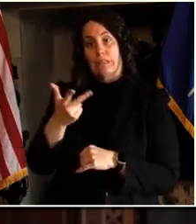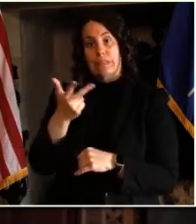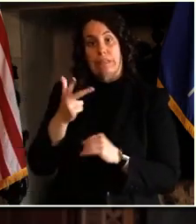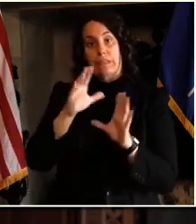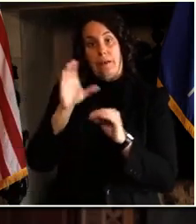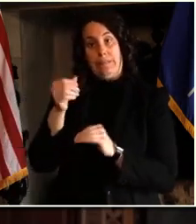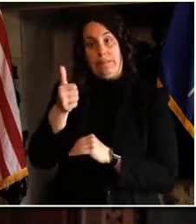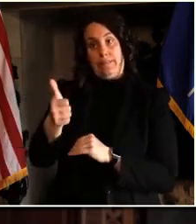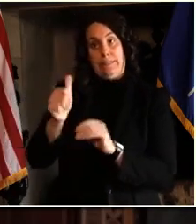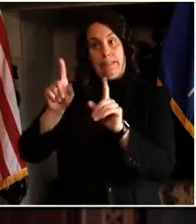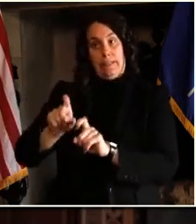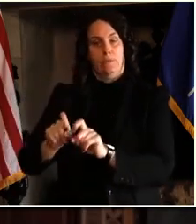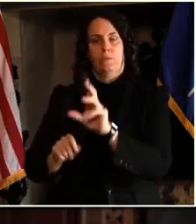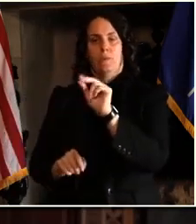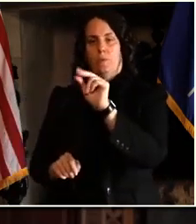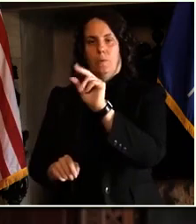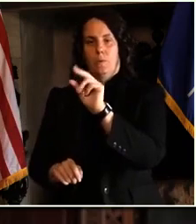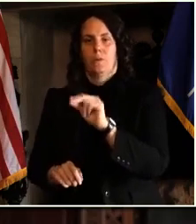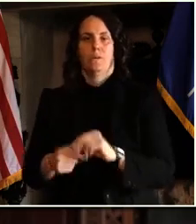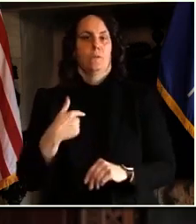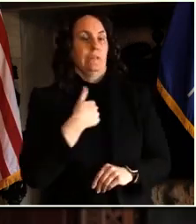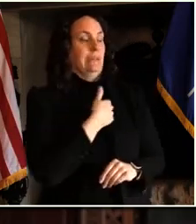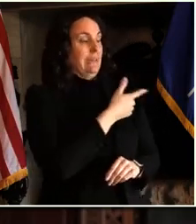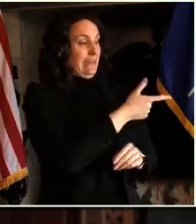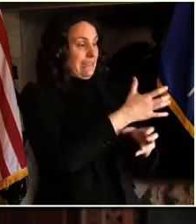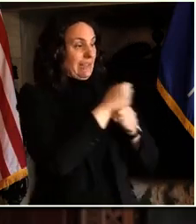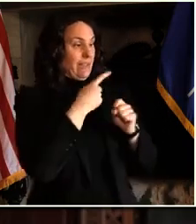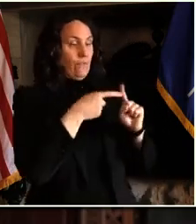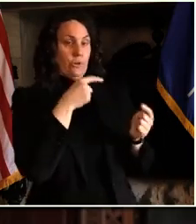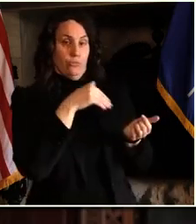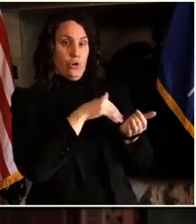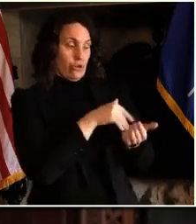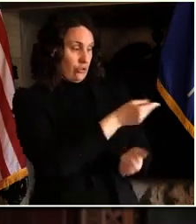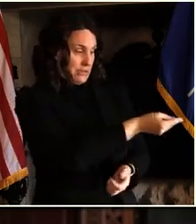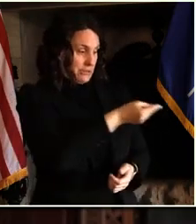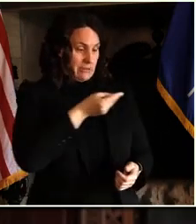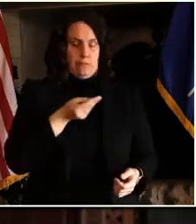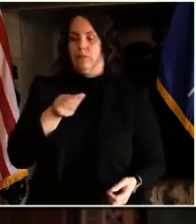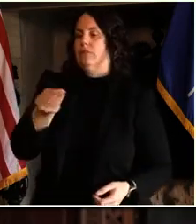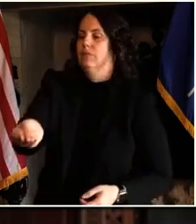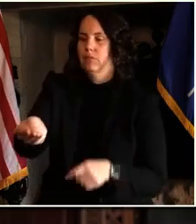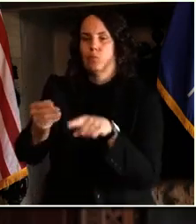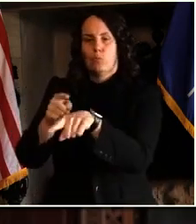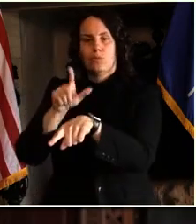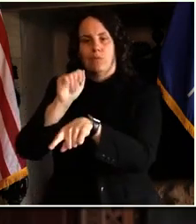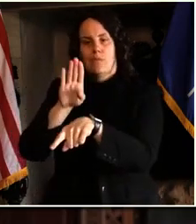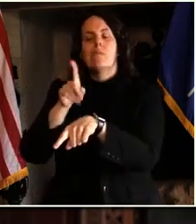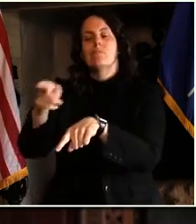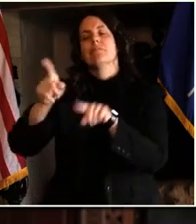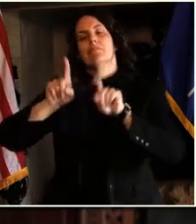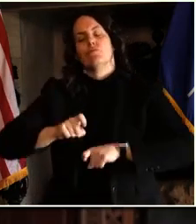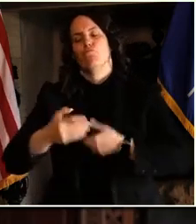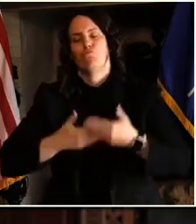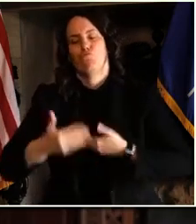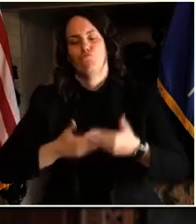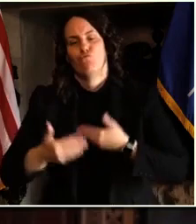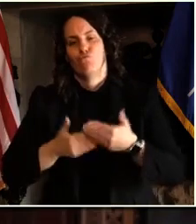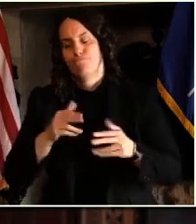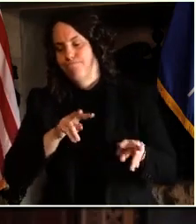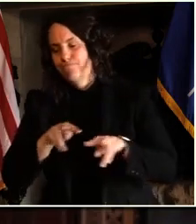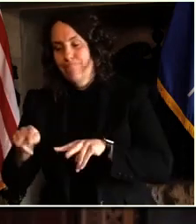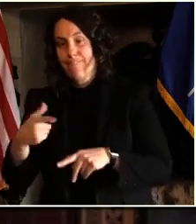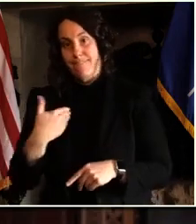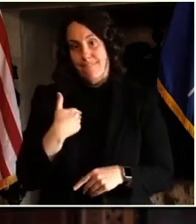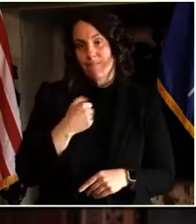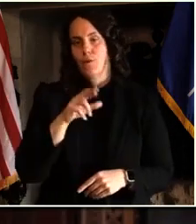a number of times before, that the supply chain for testing materials is extremely fragile due to this worldwide